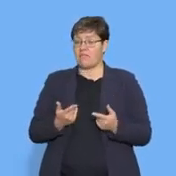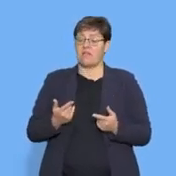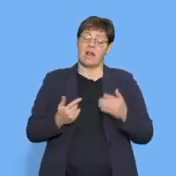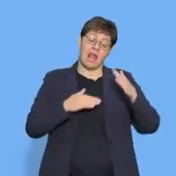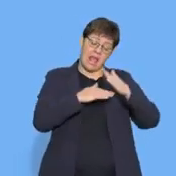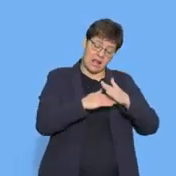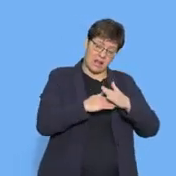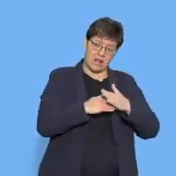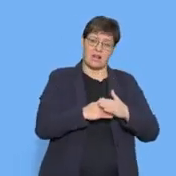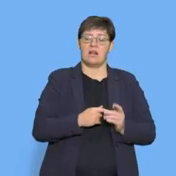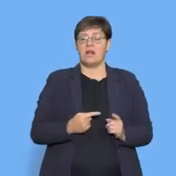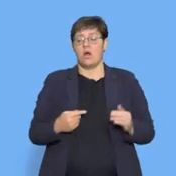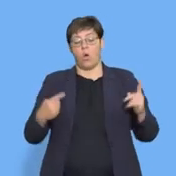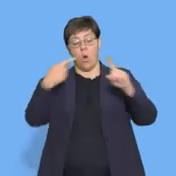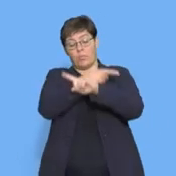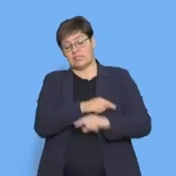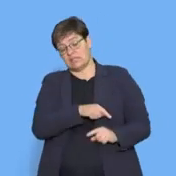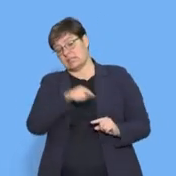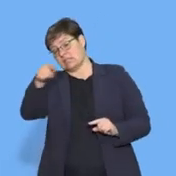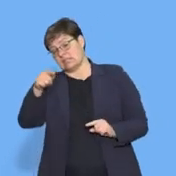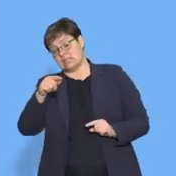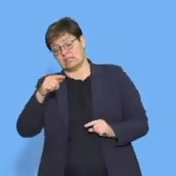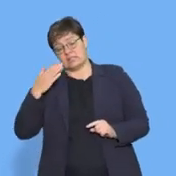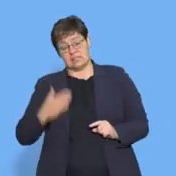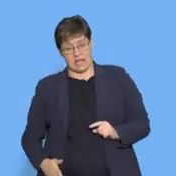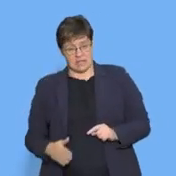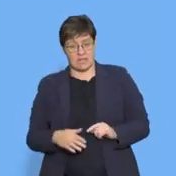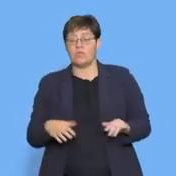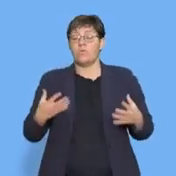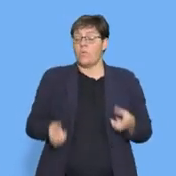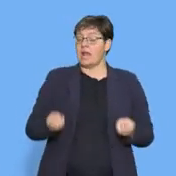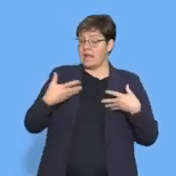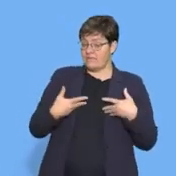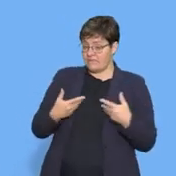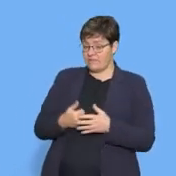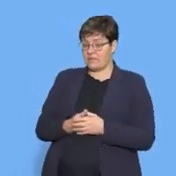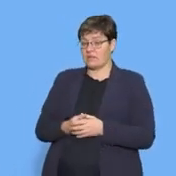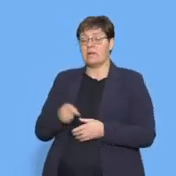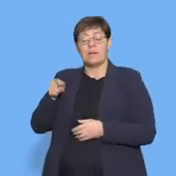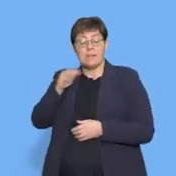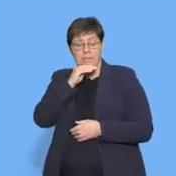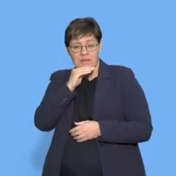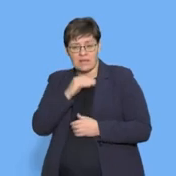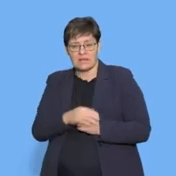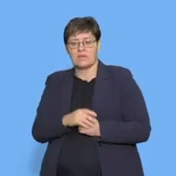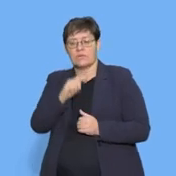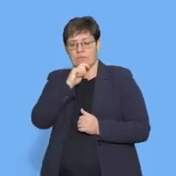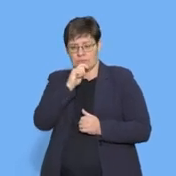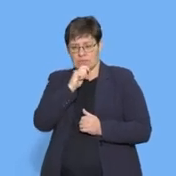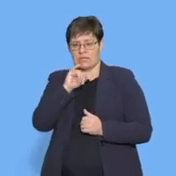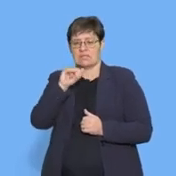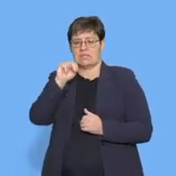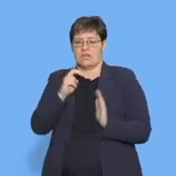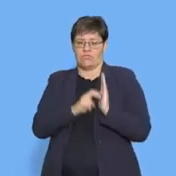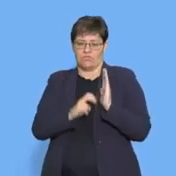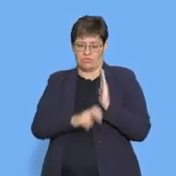pair, that means an angle and its opposite side, so are we given that? And if we're given that, then that means use the sine